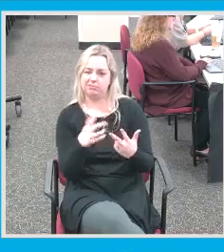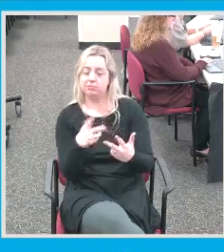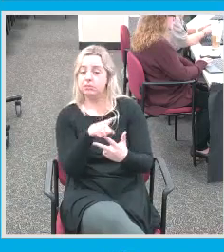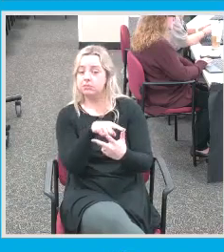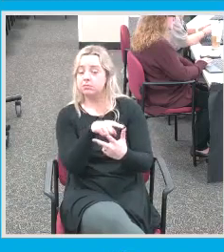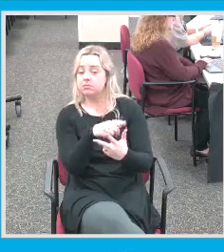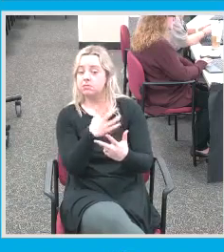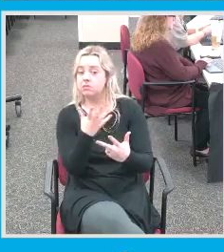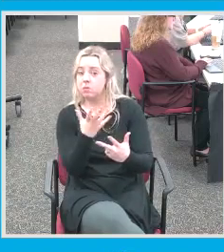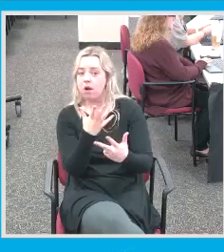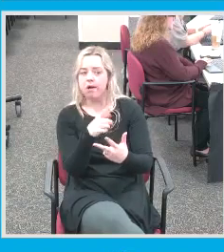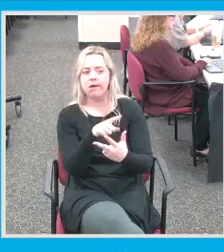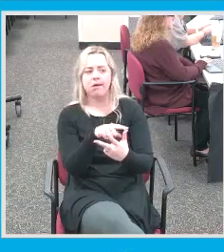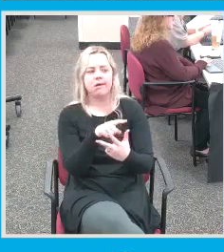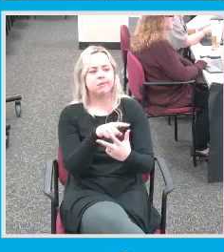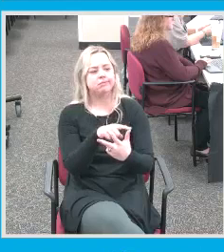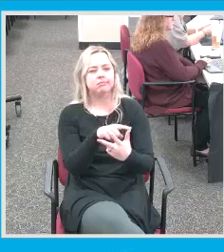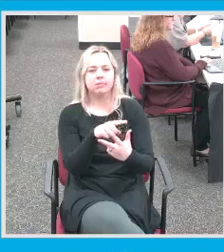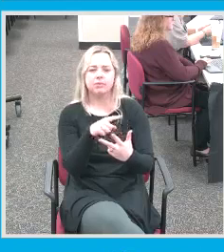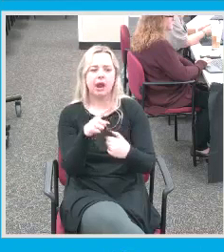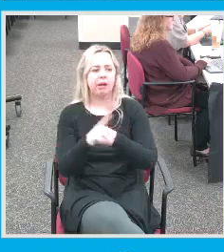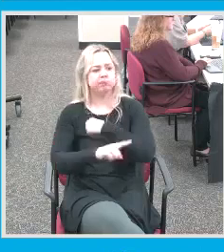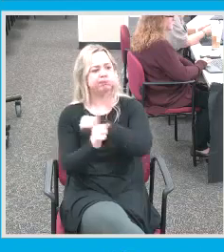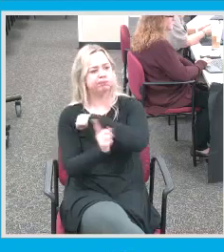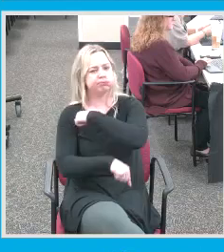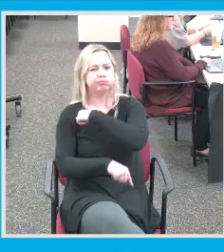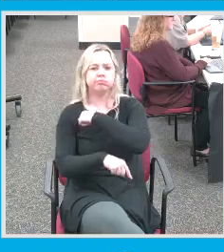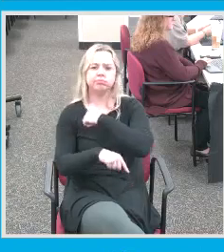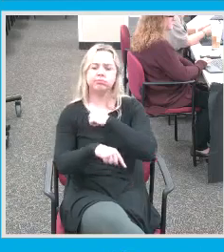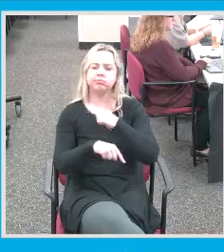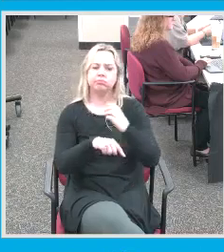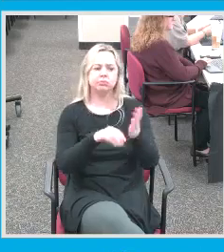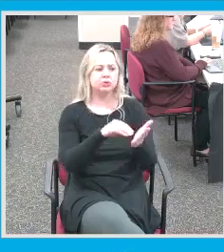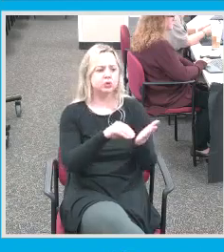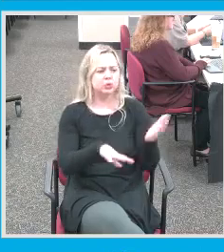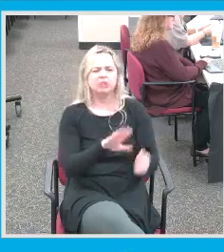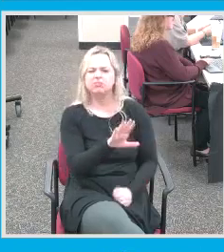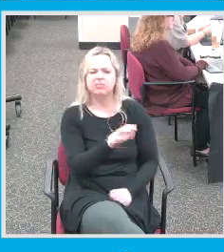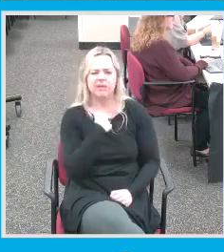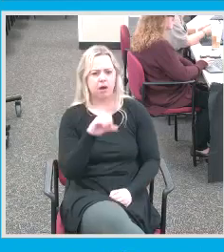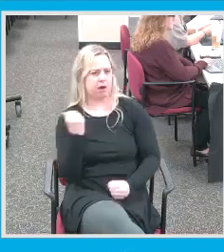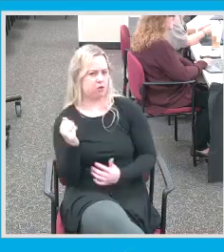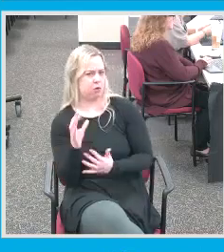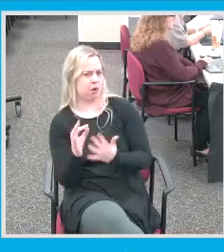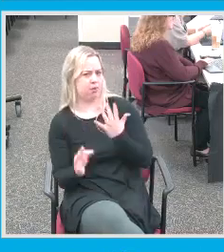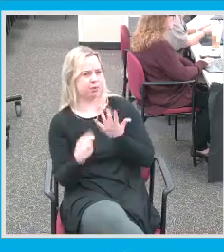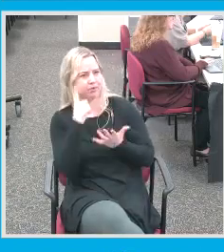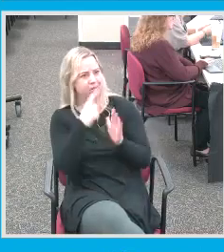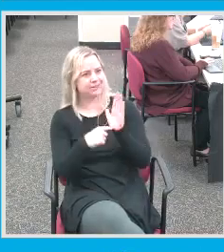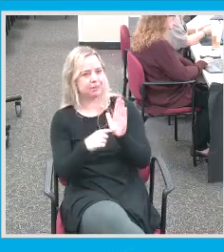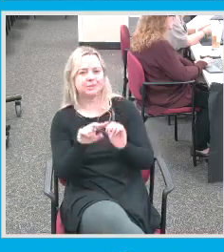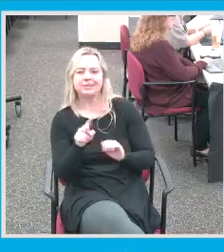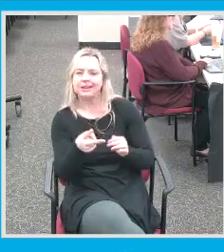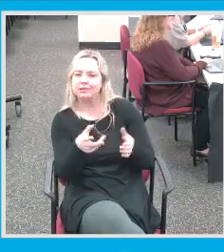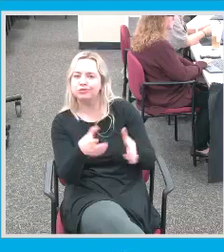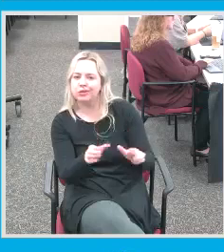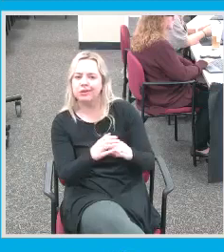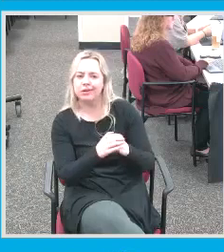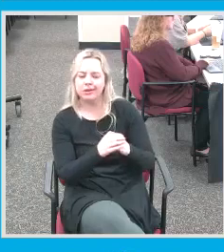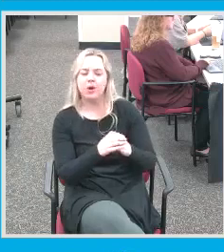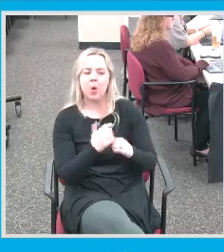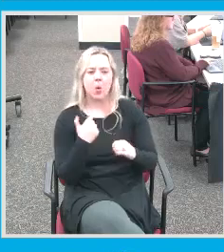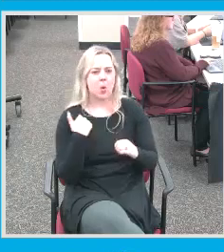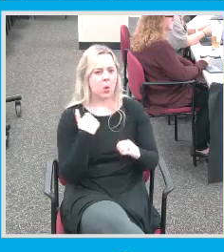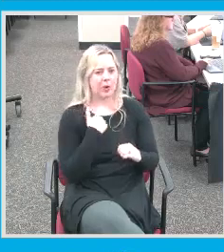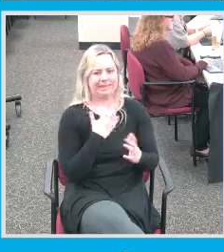be alternatives to suspension, such as second chance. We advocate for alternatives to